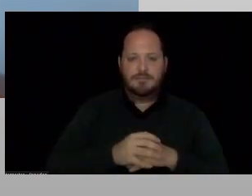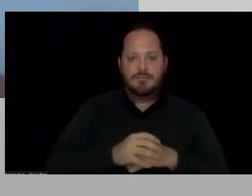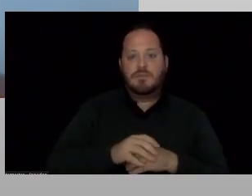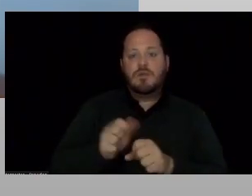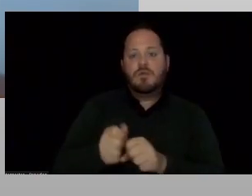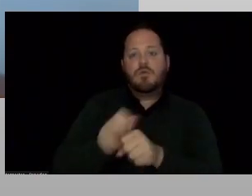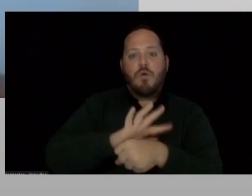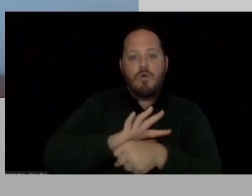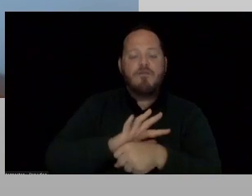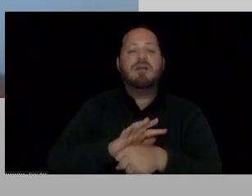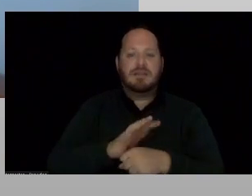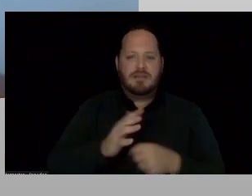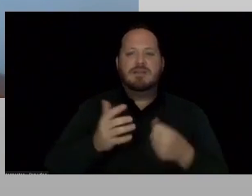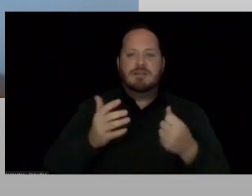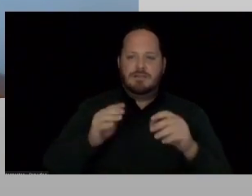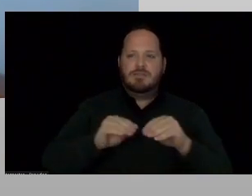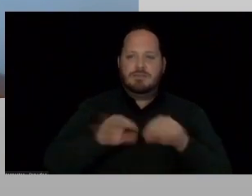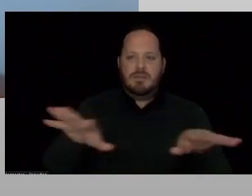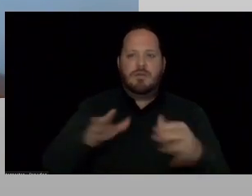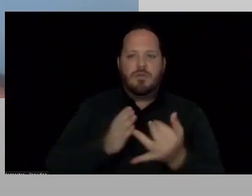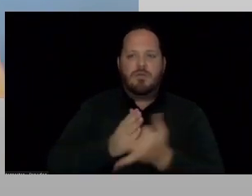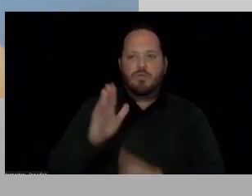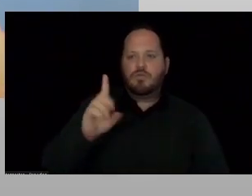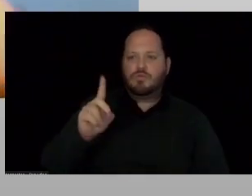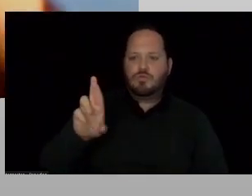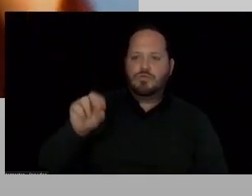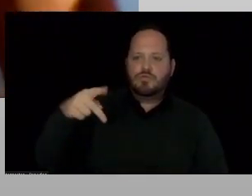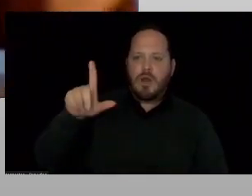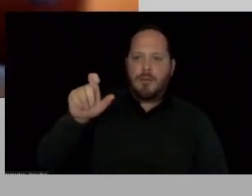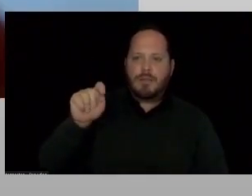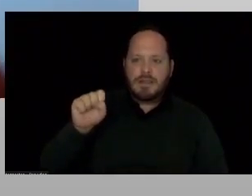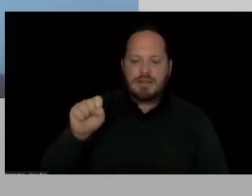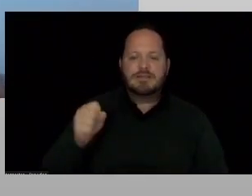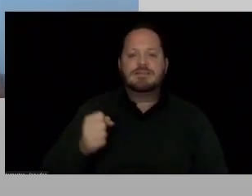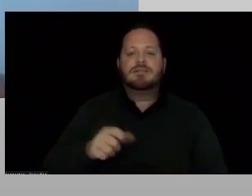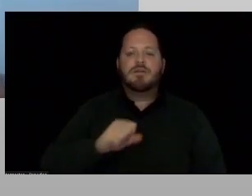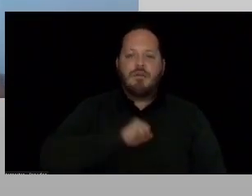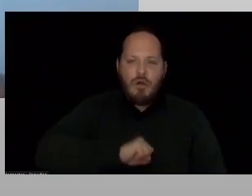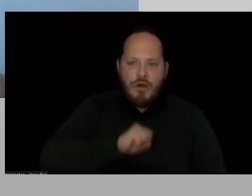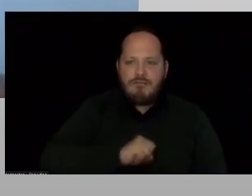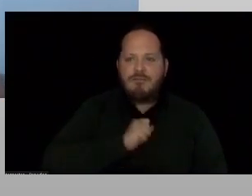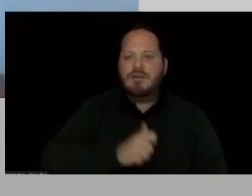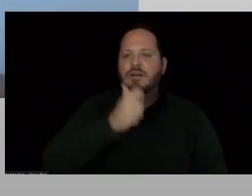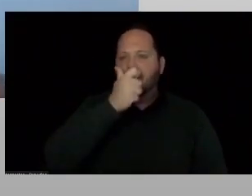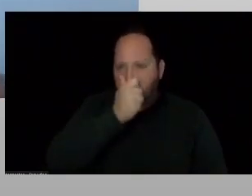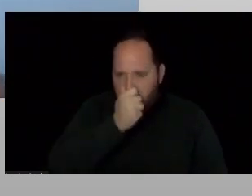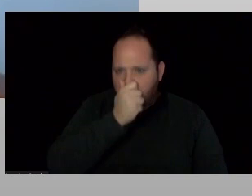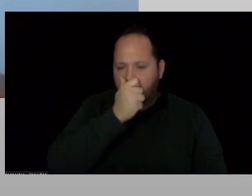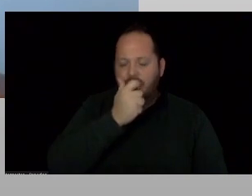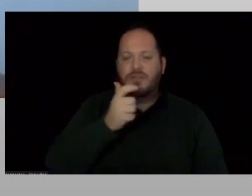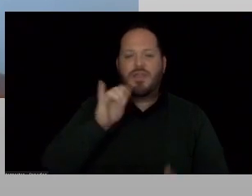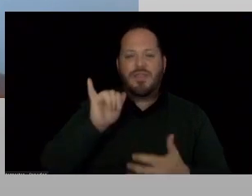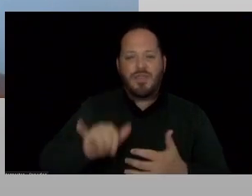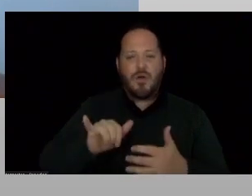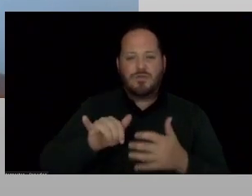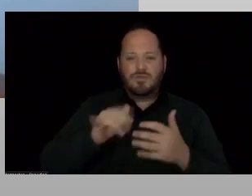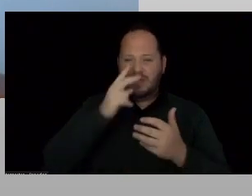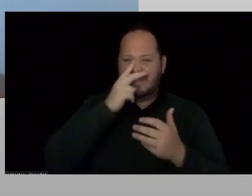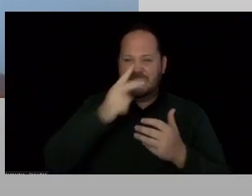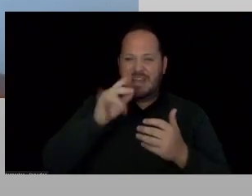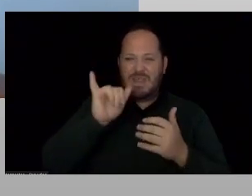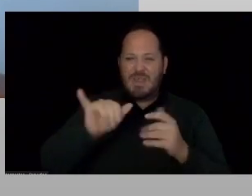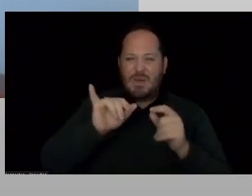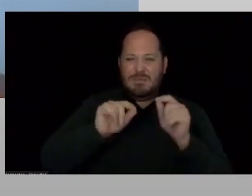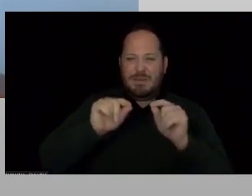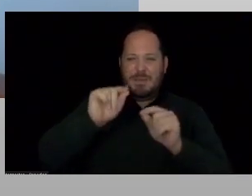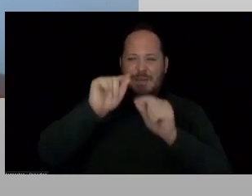through respiratory droplets. Think coughing, sneezing, those videos you see of the droplets going everywhere. Those droplets entering through